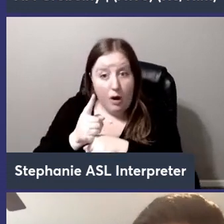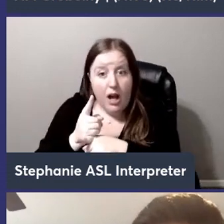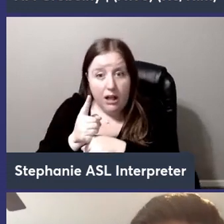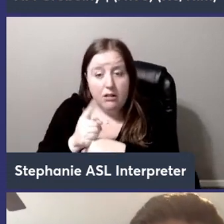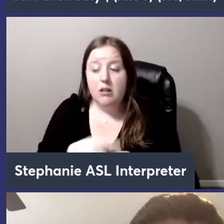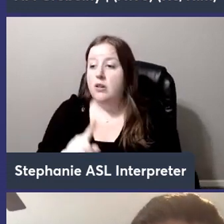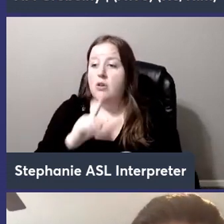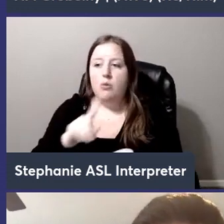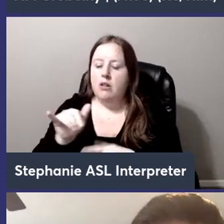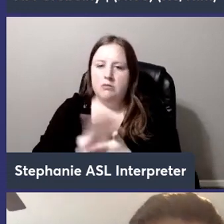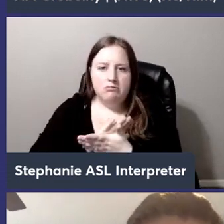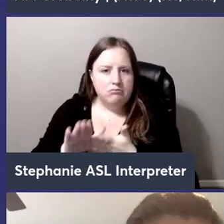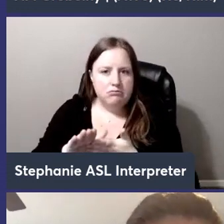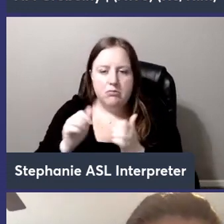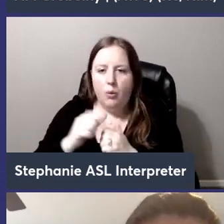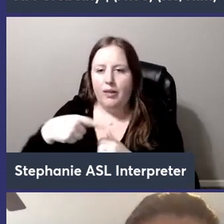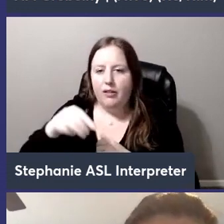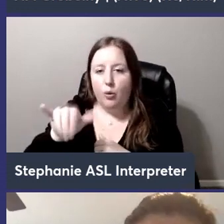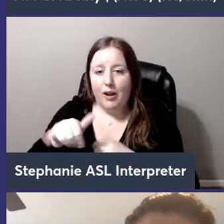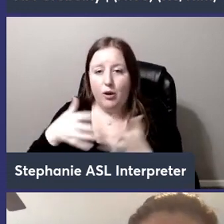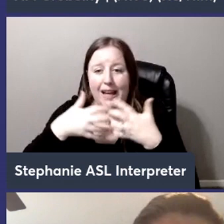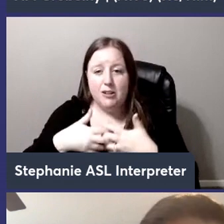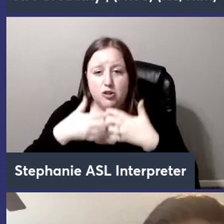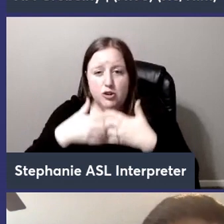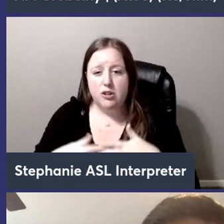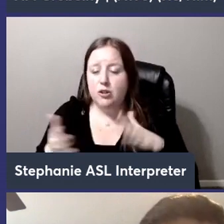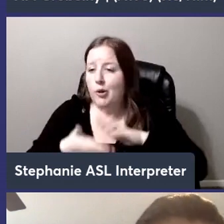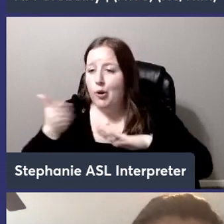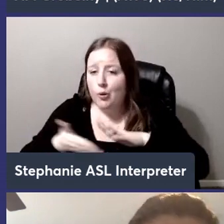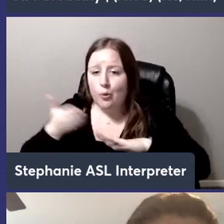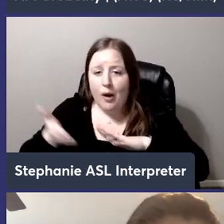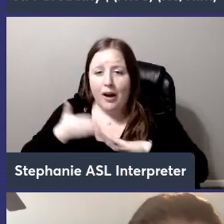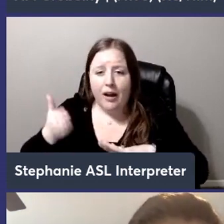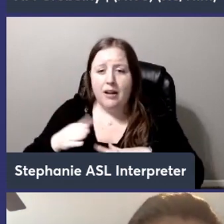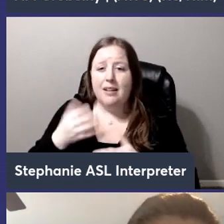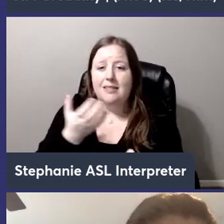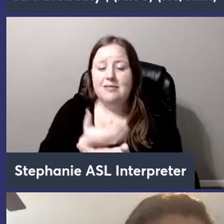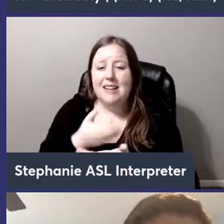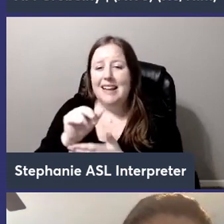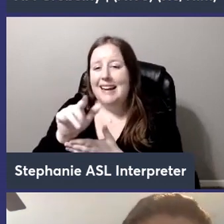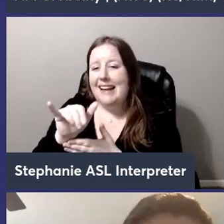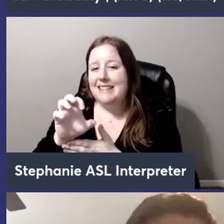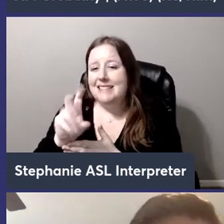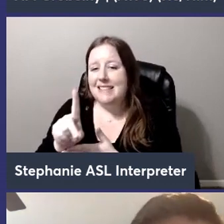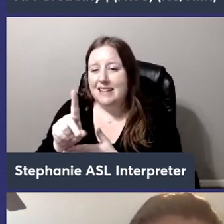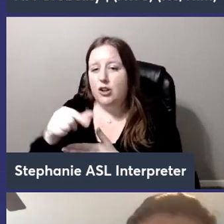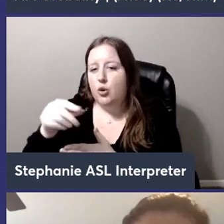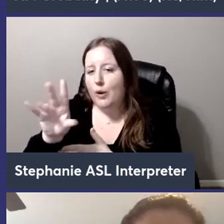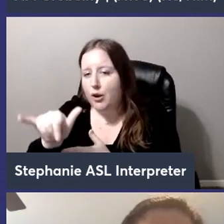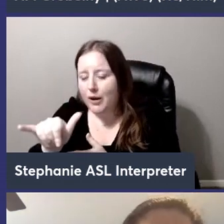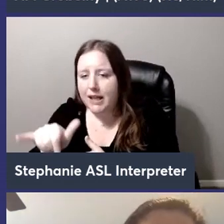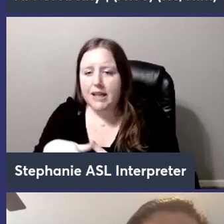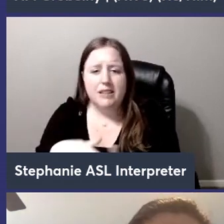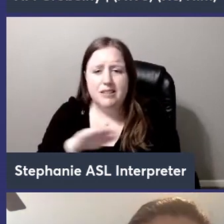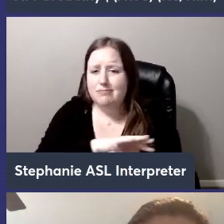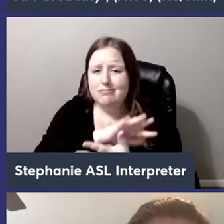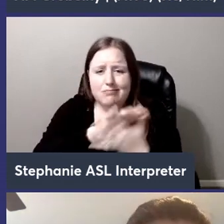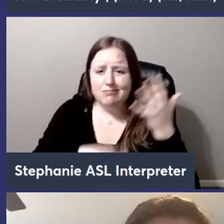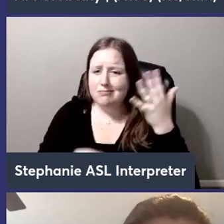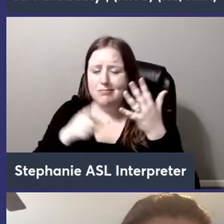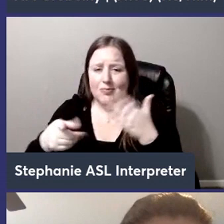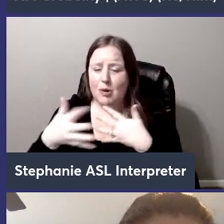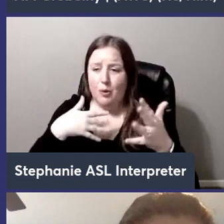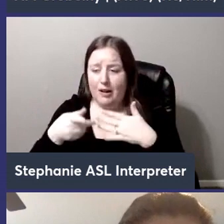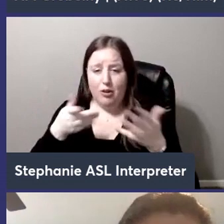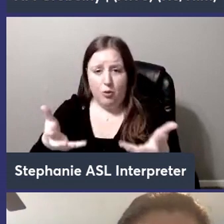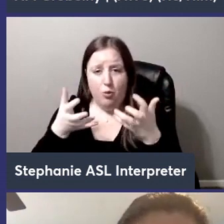the beauty of the query engine that's letting you basically run nested queries, aggregations, match, fuzziness. I mean, you name it, and you